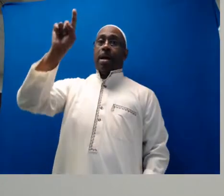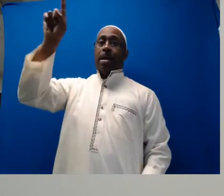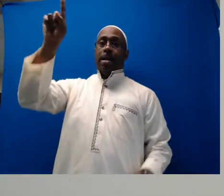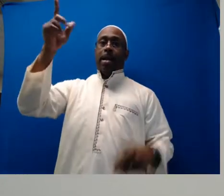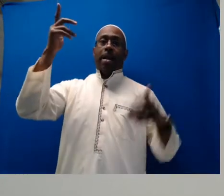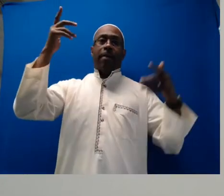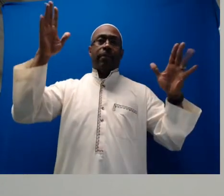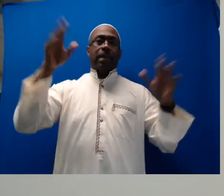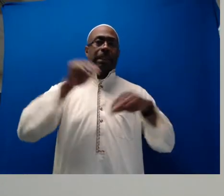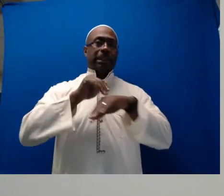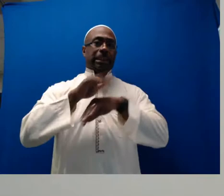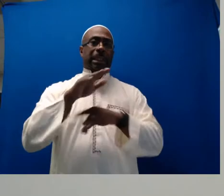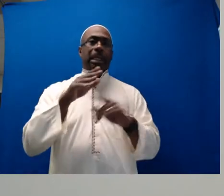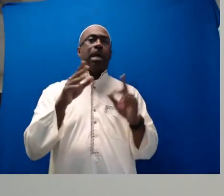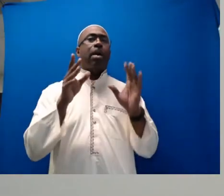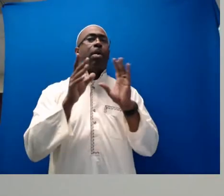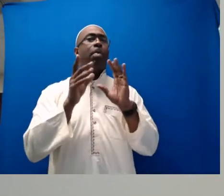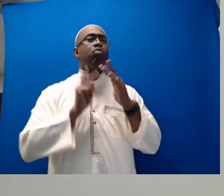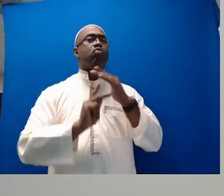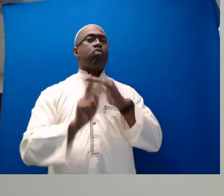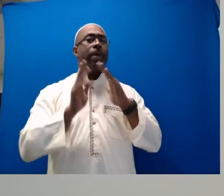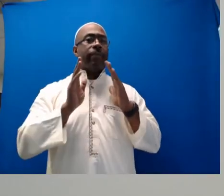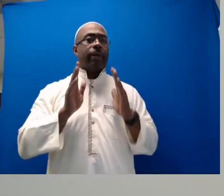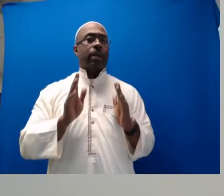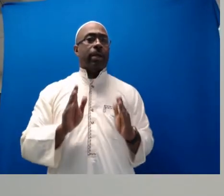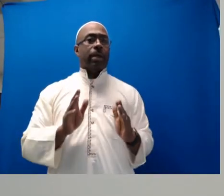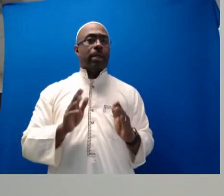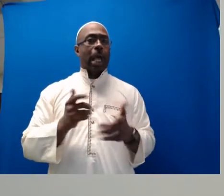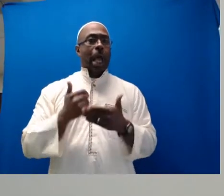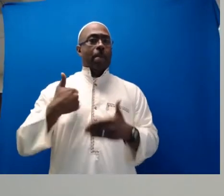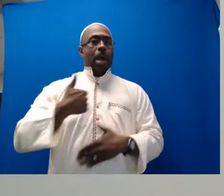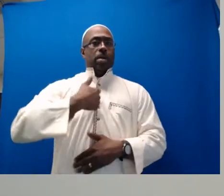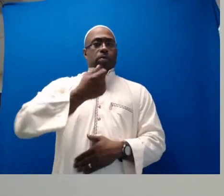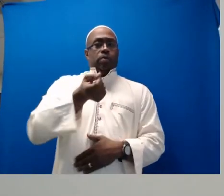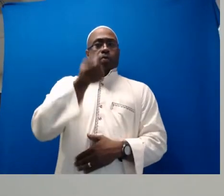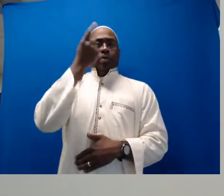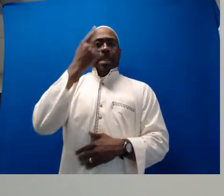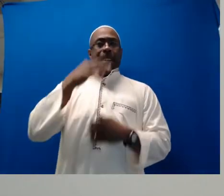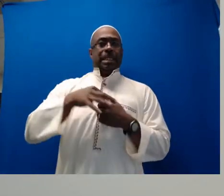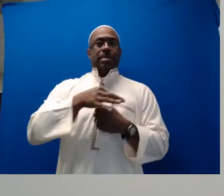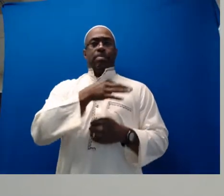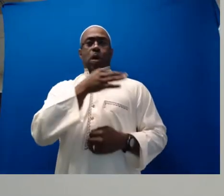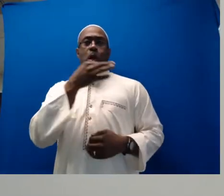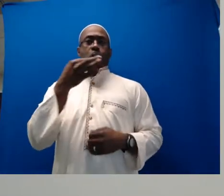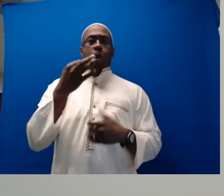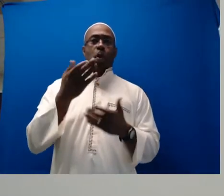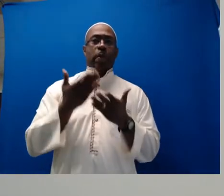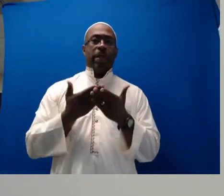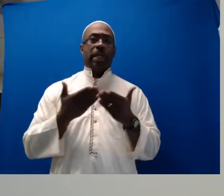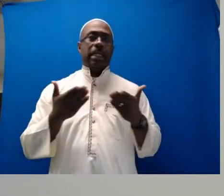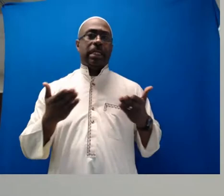alayhi salatu wasalam, is giving us insight into spiritual matters and into psychology.